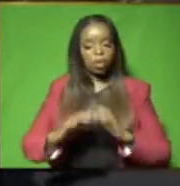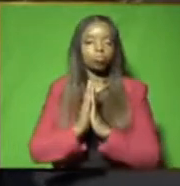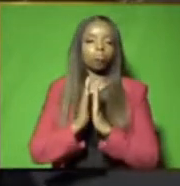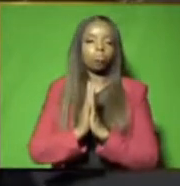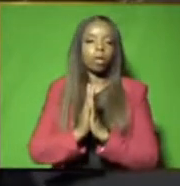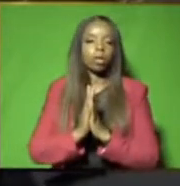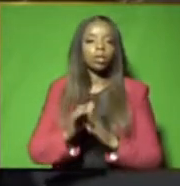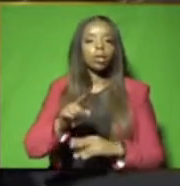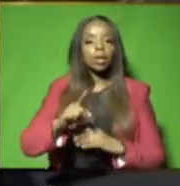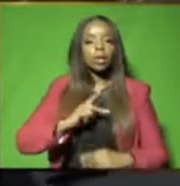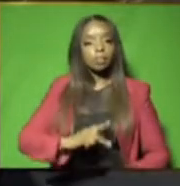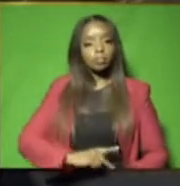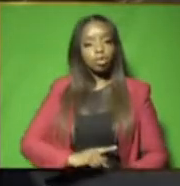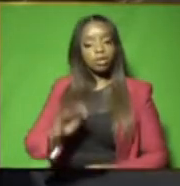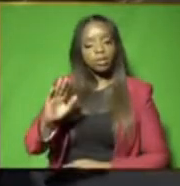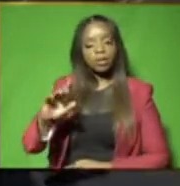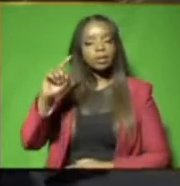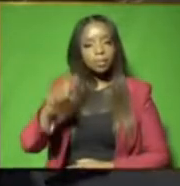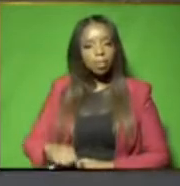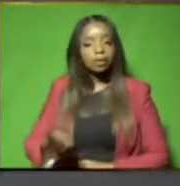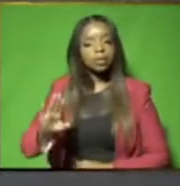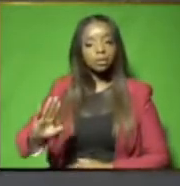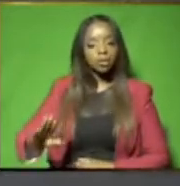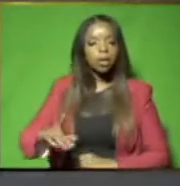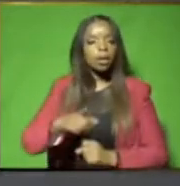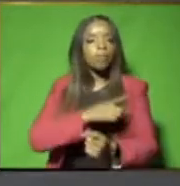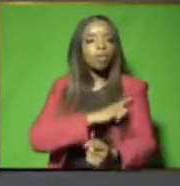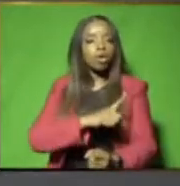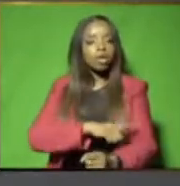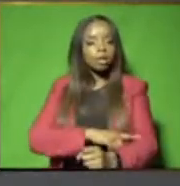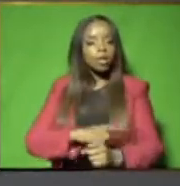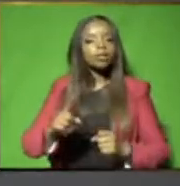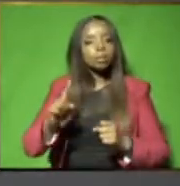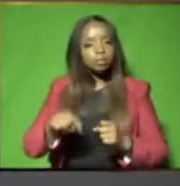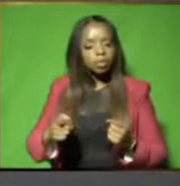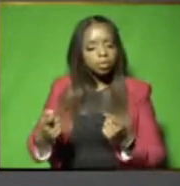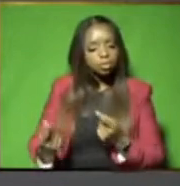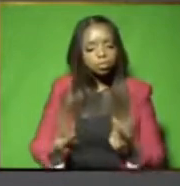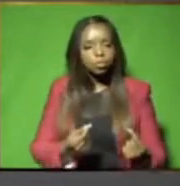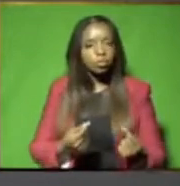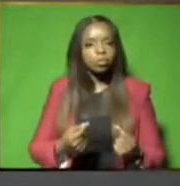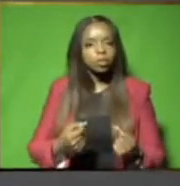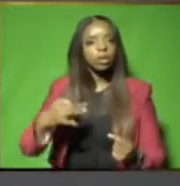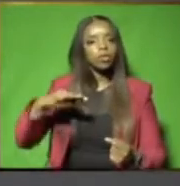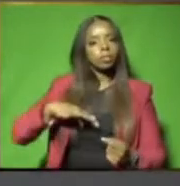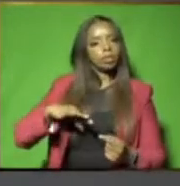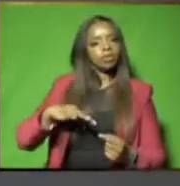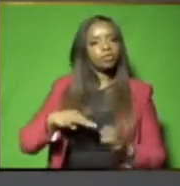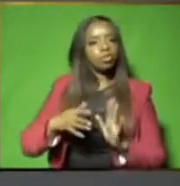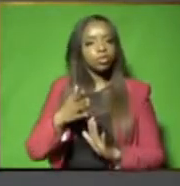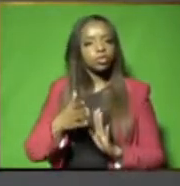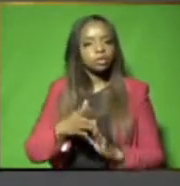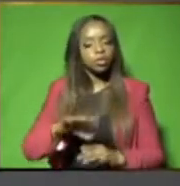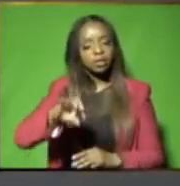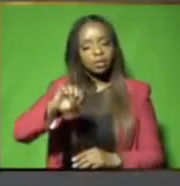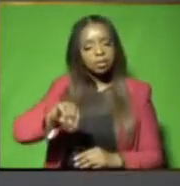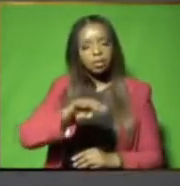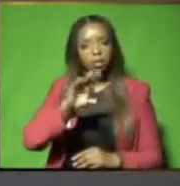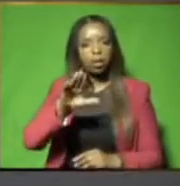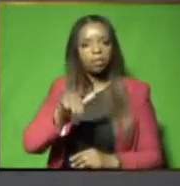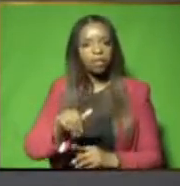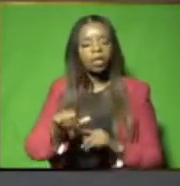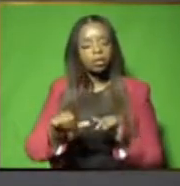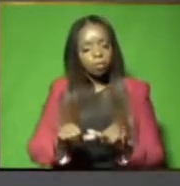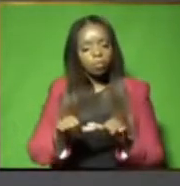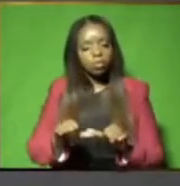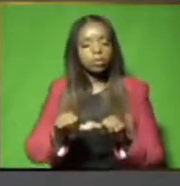Presidency, in the execution of its mandate, to fast-track the policy of beneficiation. South Africa continues to